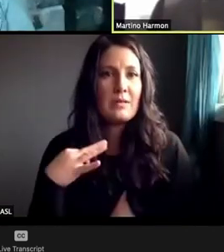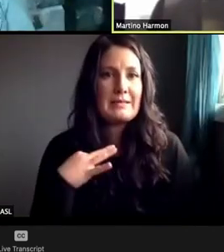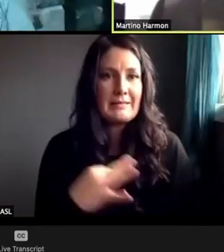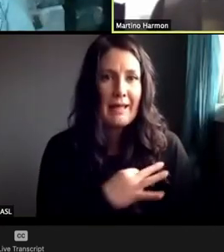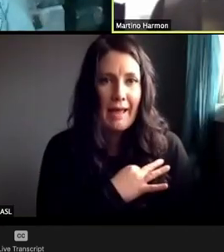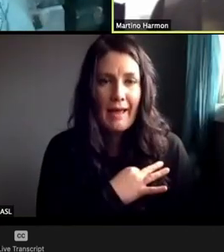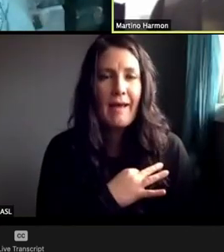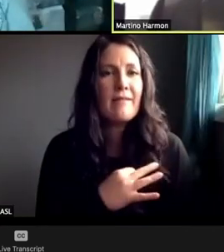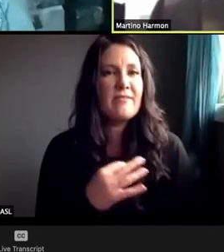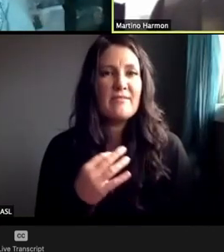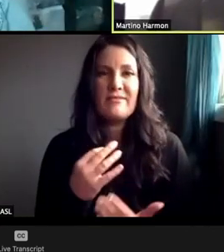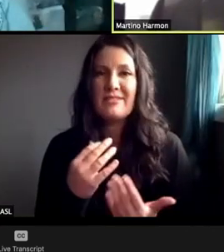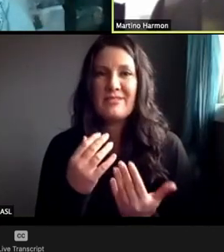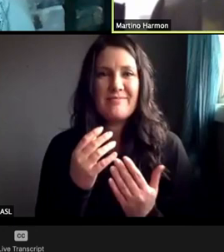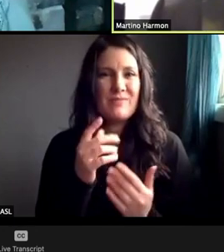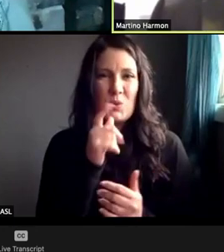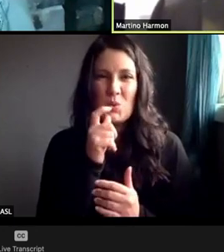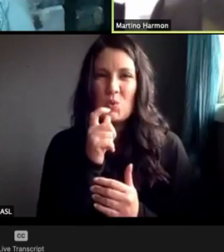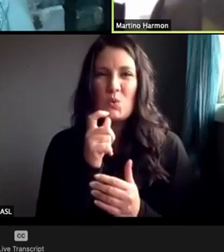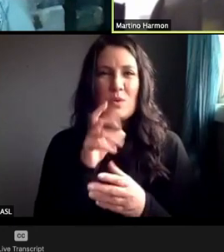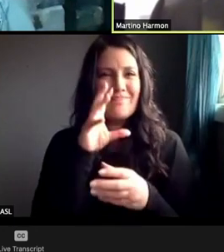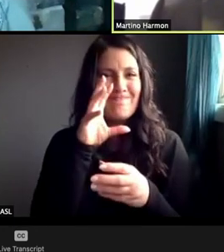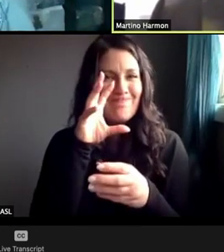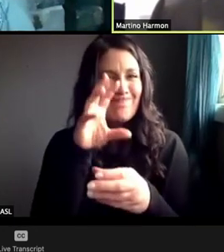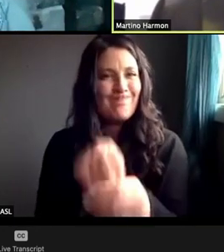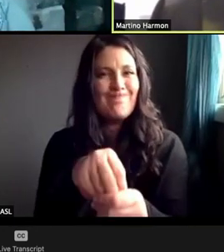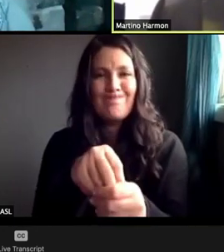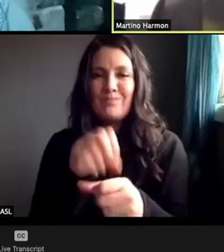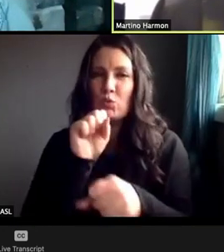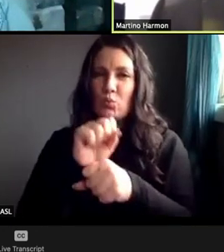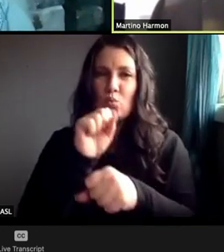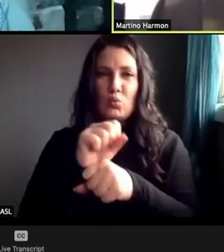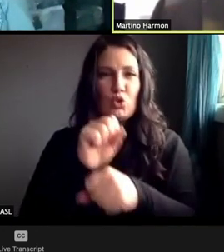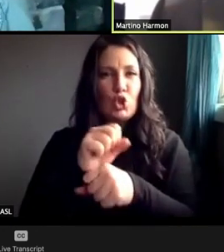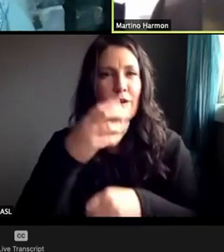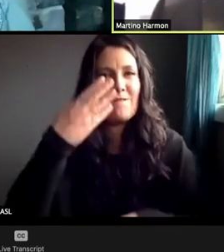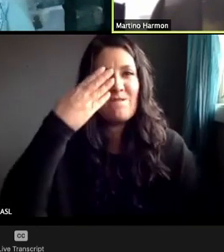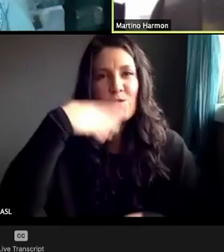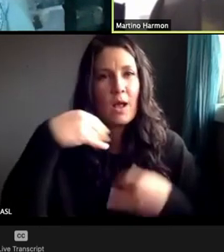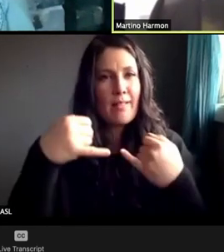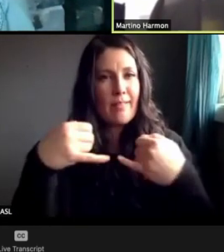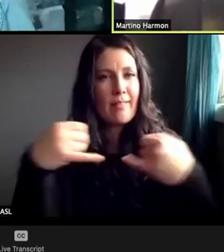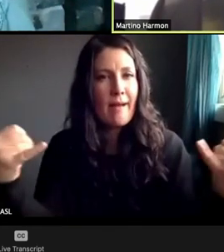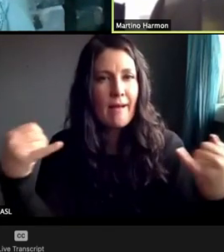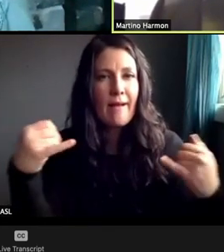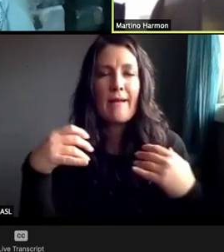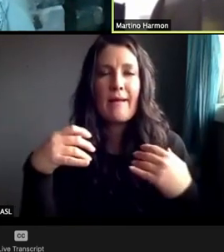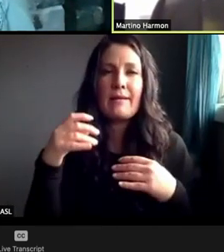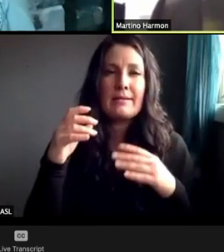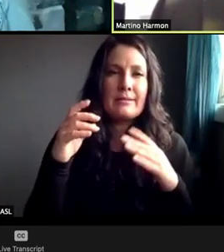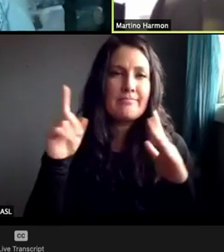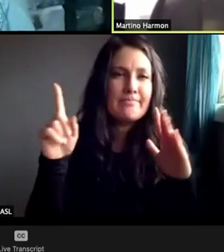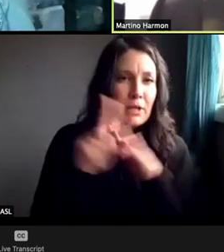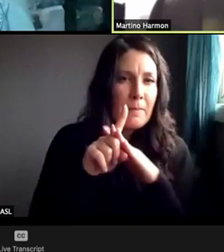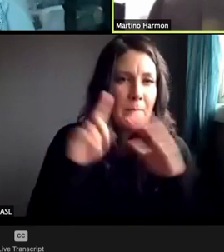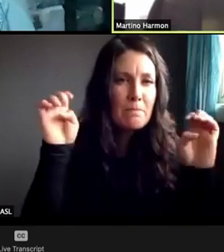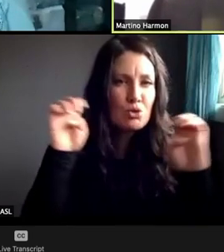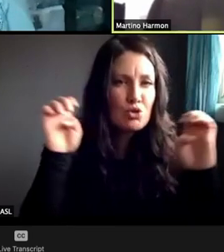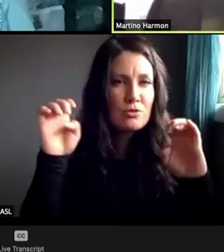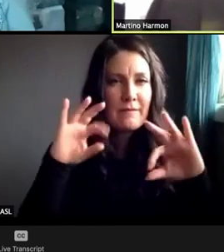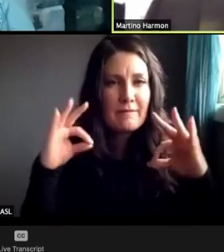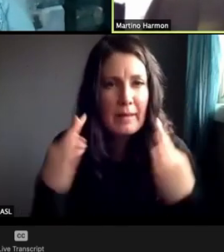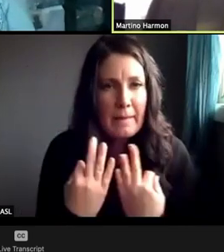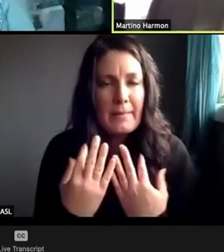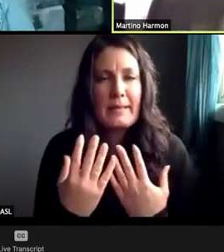frontline positions working in public health and crisis support for students and families who are navigating the uncertainties of